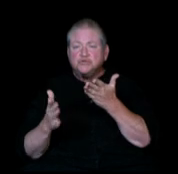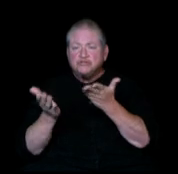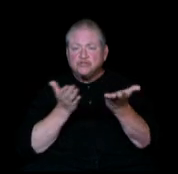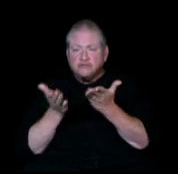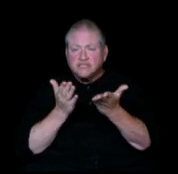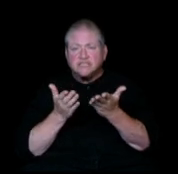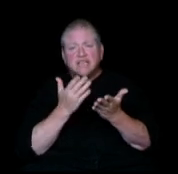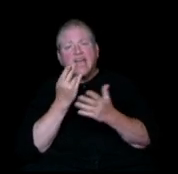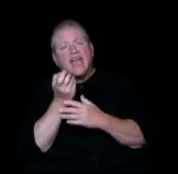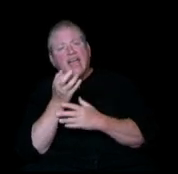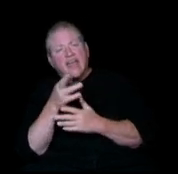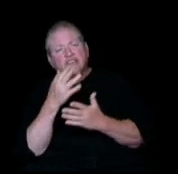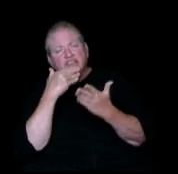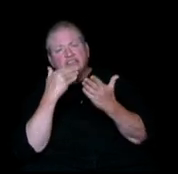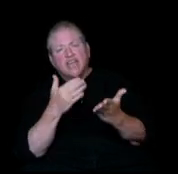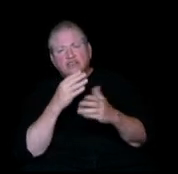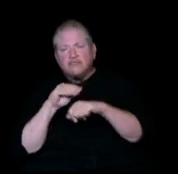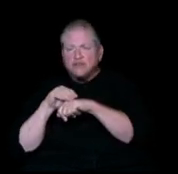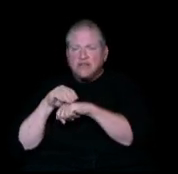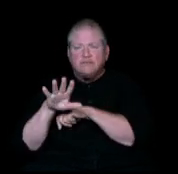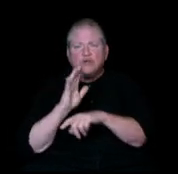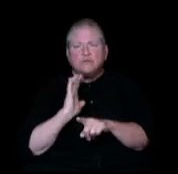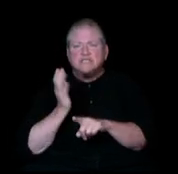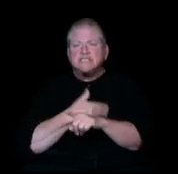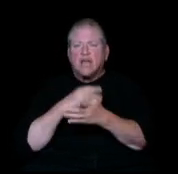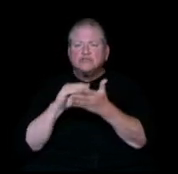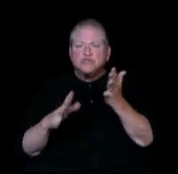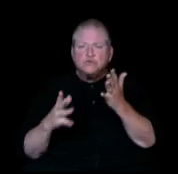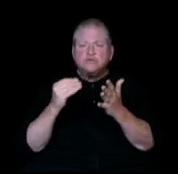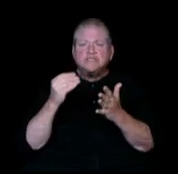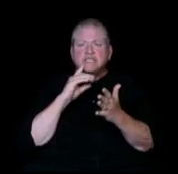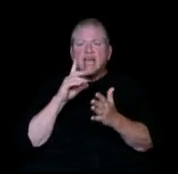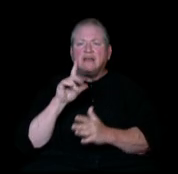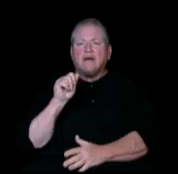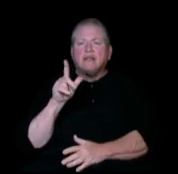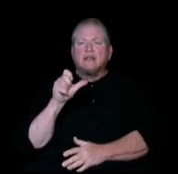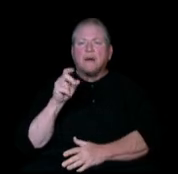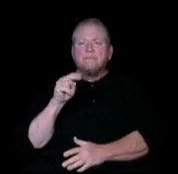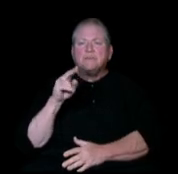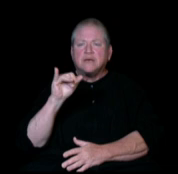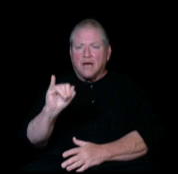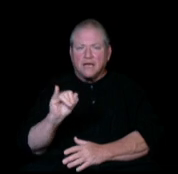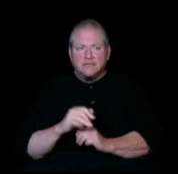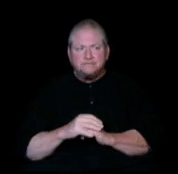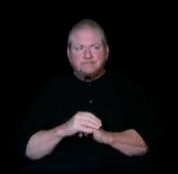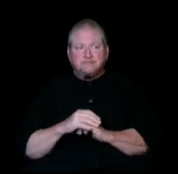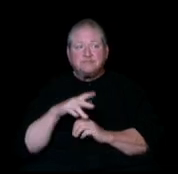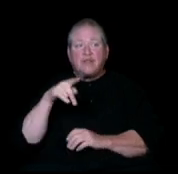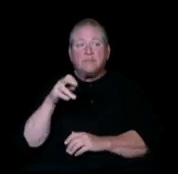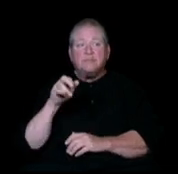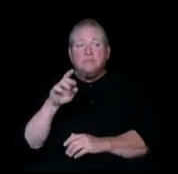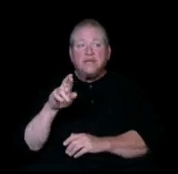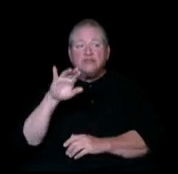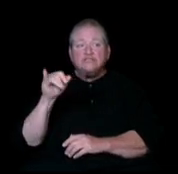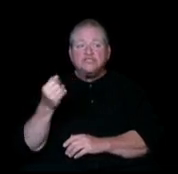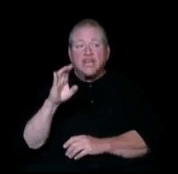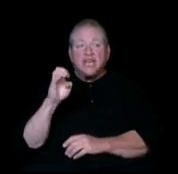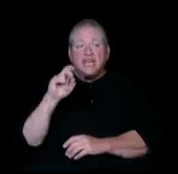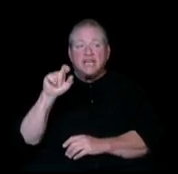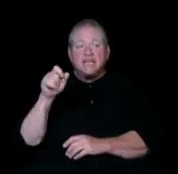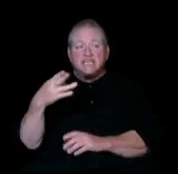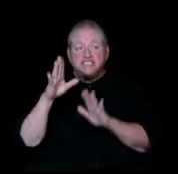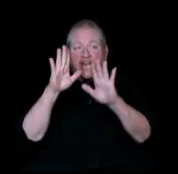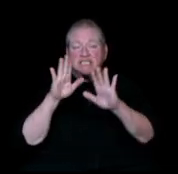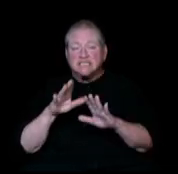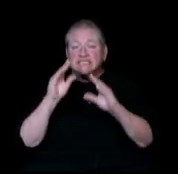thank you for making such an enduring impact on our students and alumni. The Peter J. Elitch Excellence in Teaching